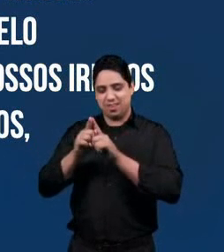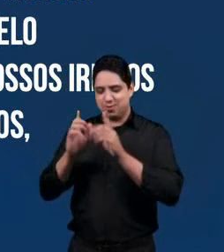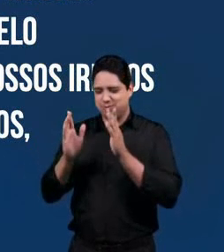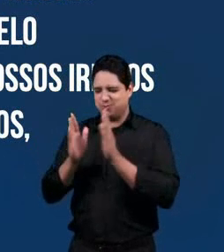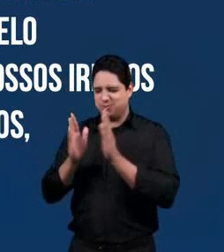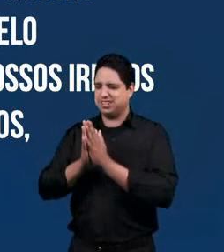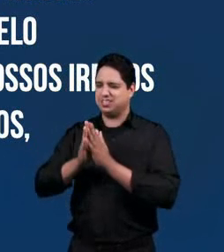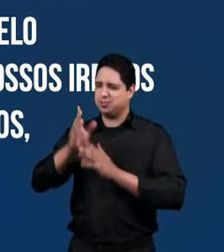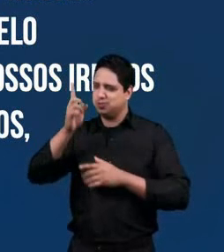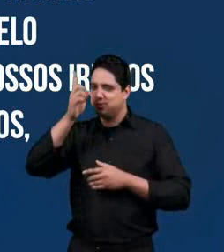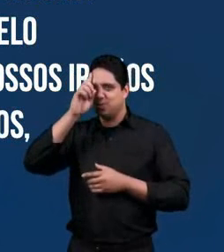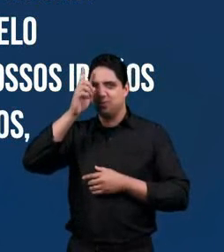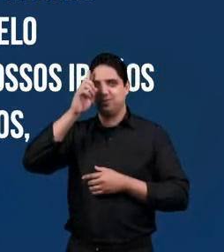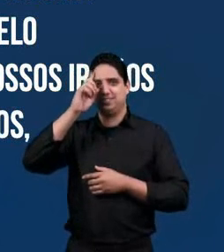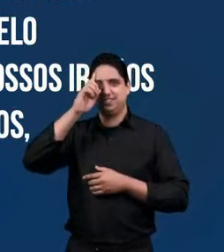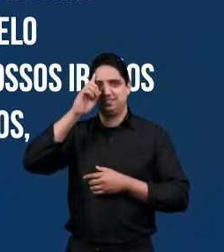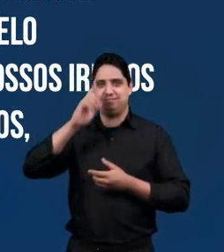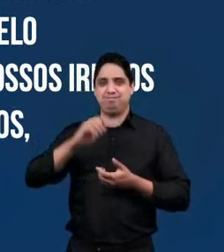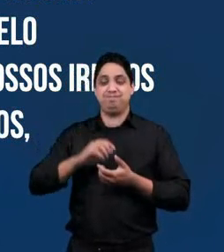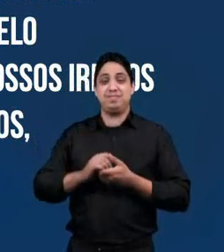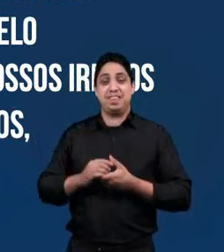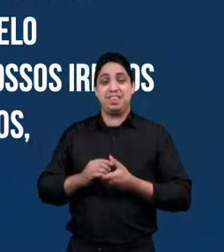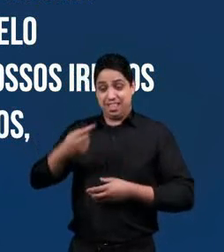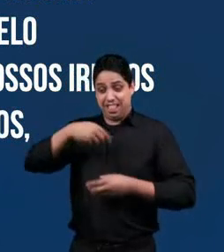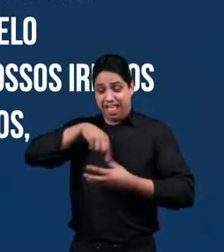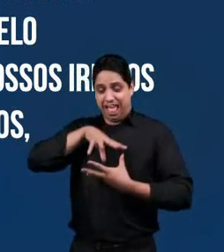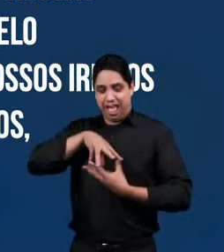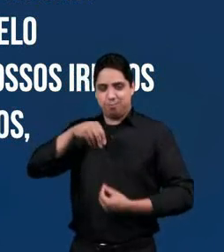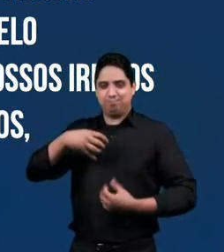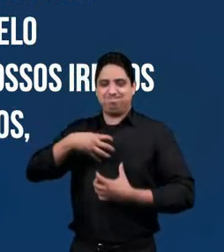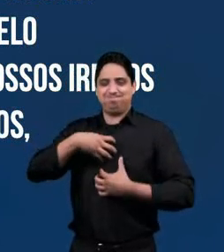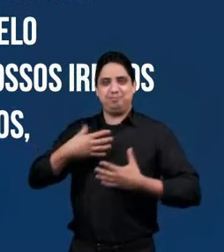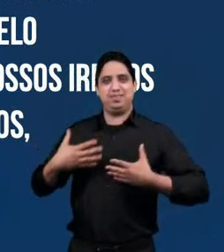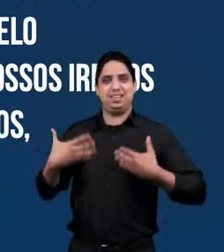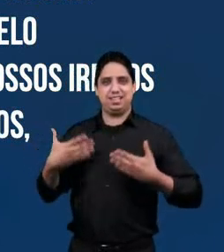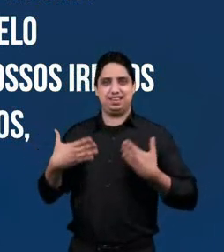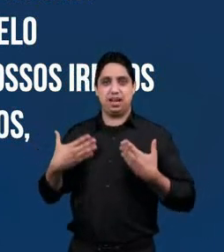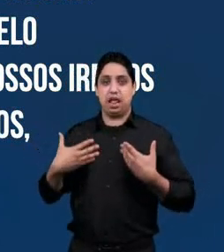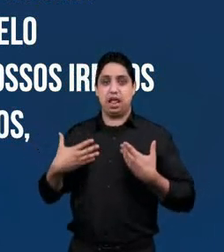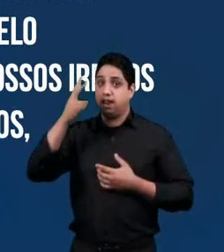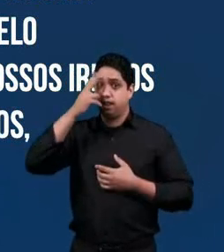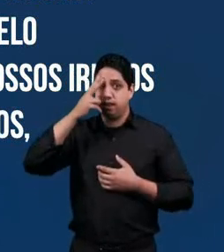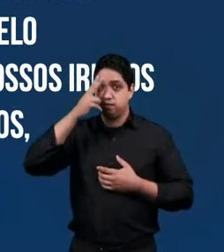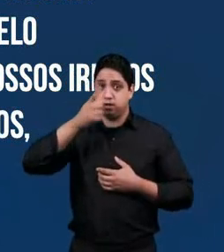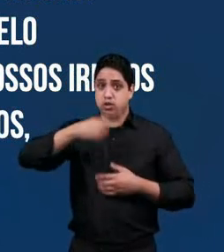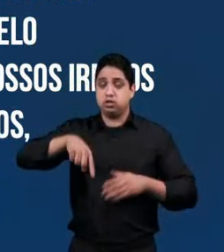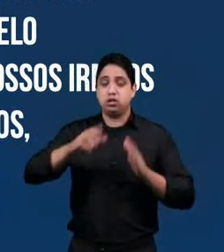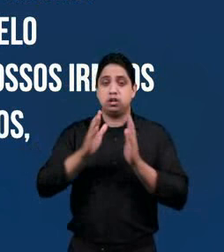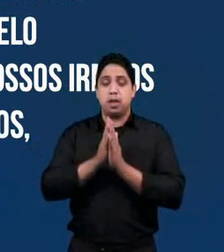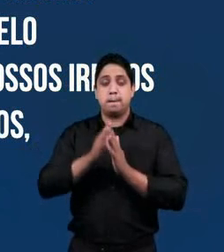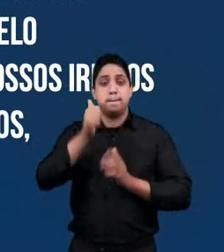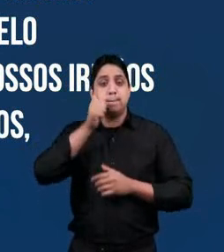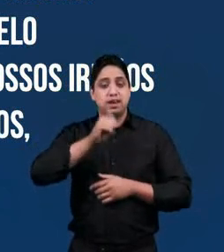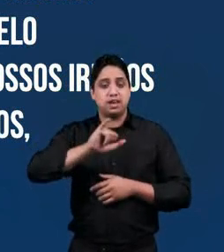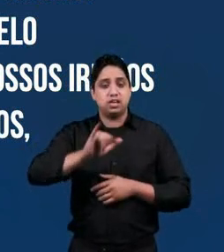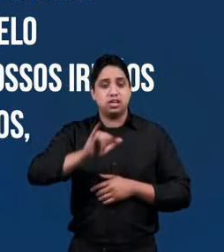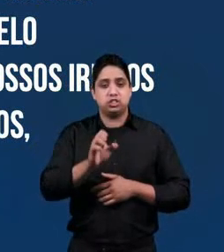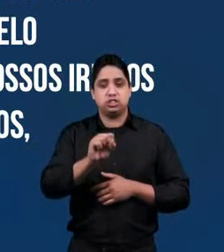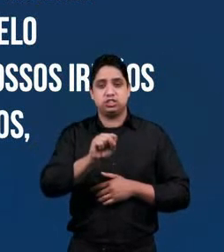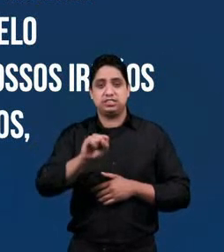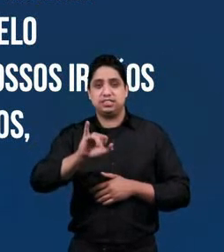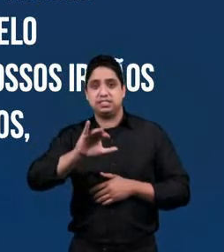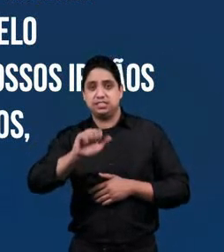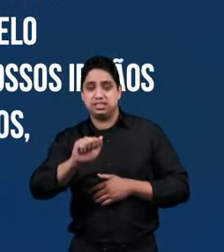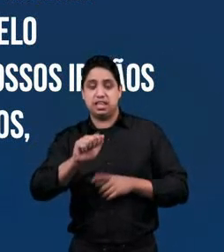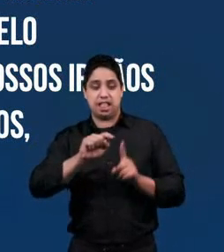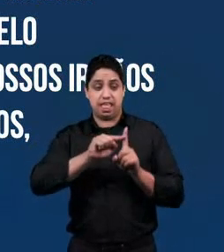which enjoy our services so well with daily prayers and songs which speaks to the